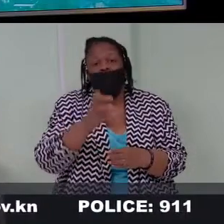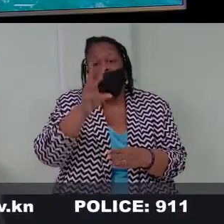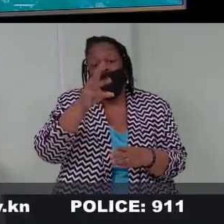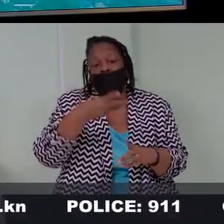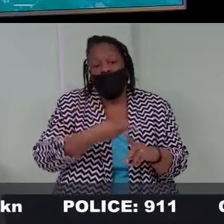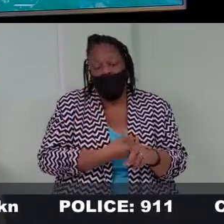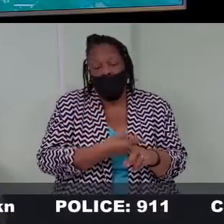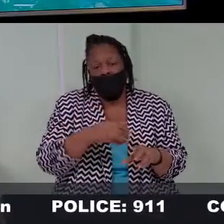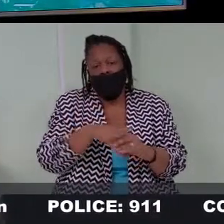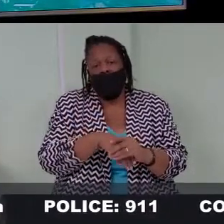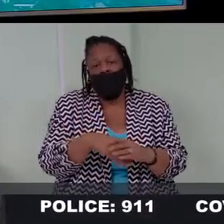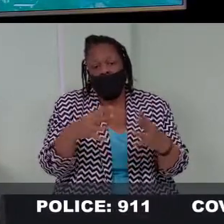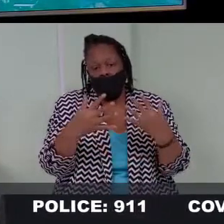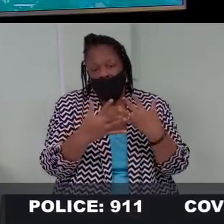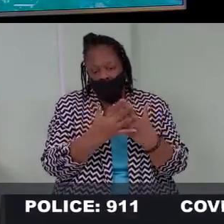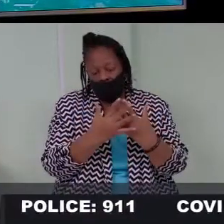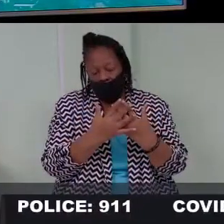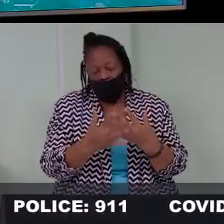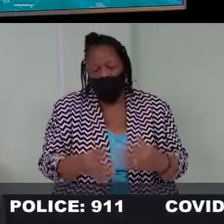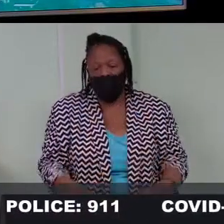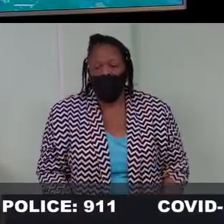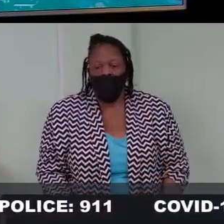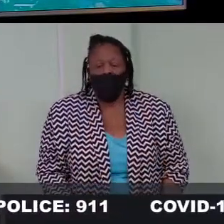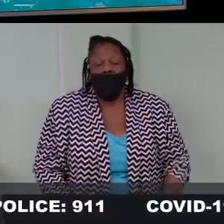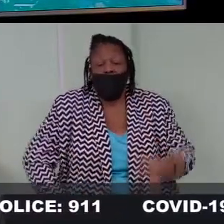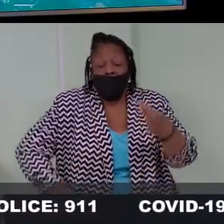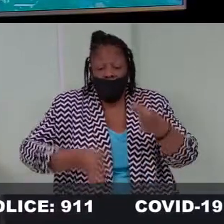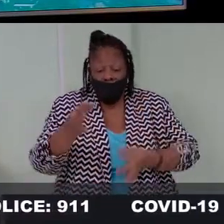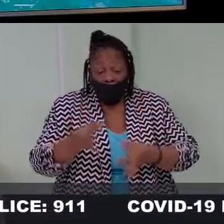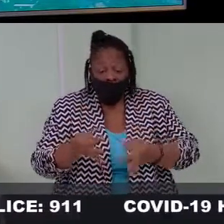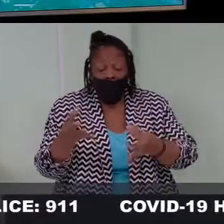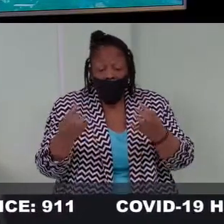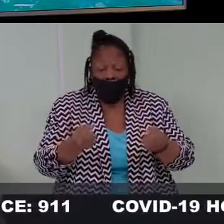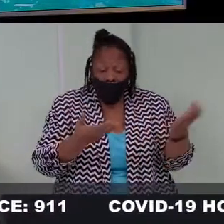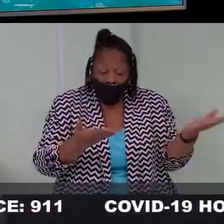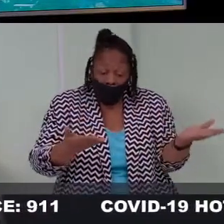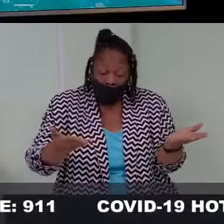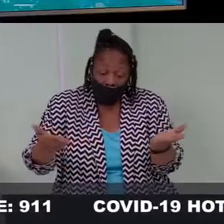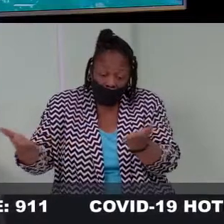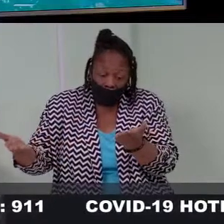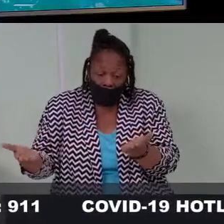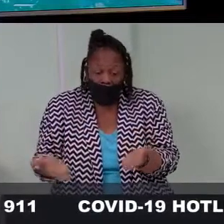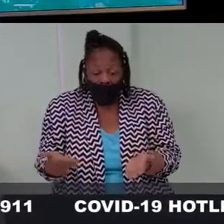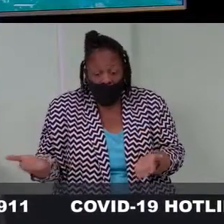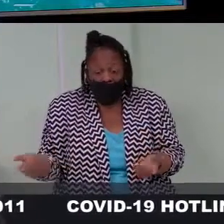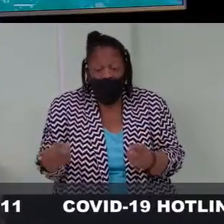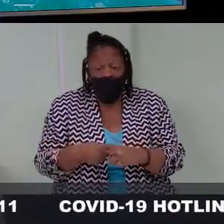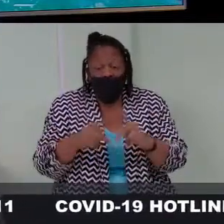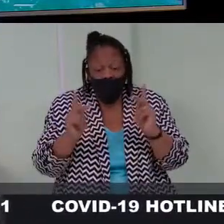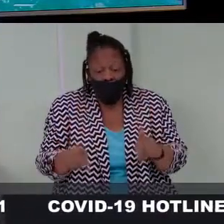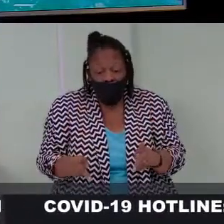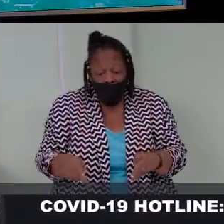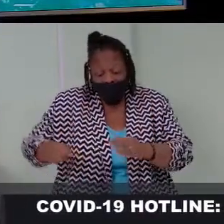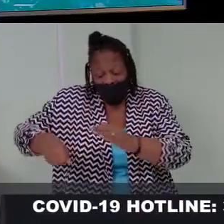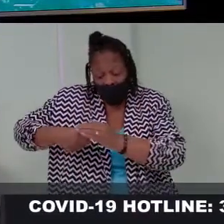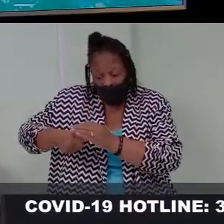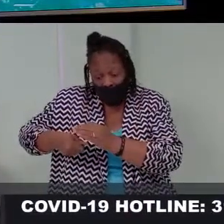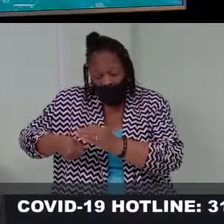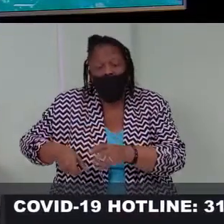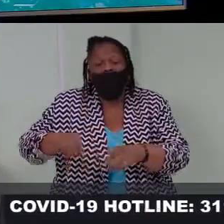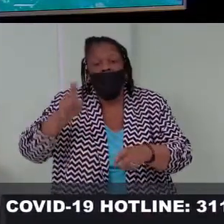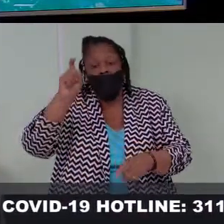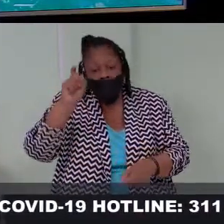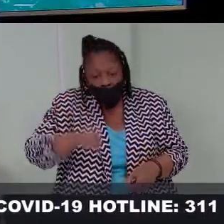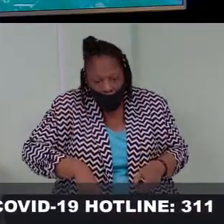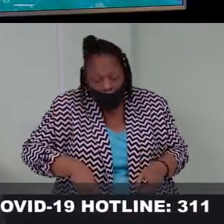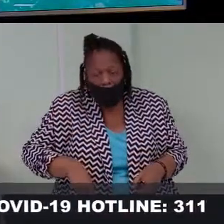will advise that if you wish to deliver supplies to a person who is in quarantine, you must report